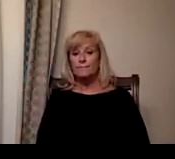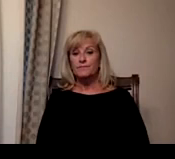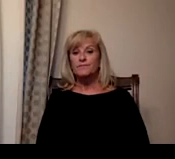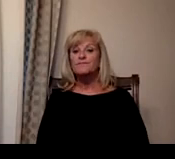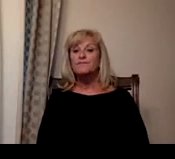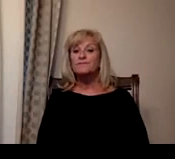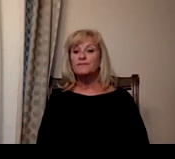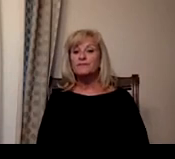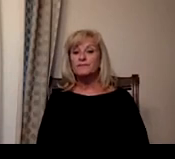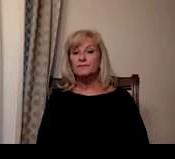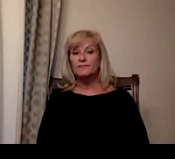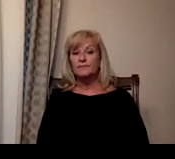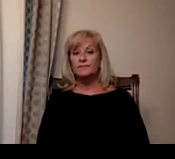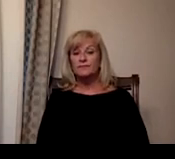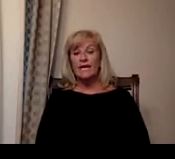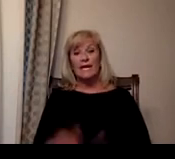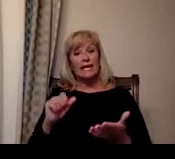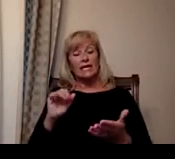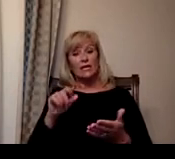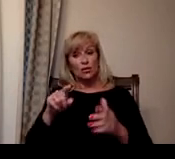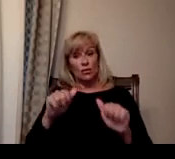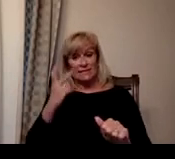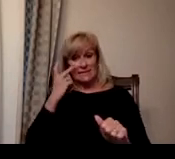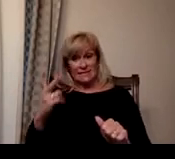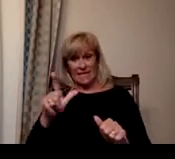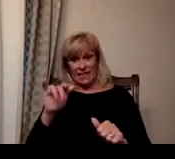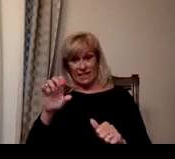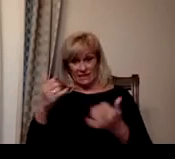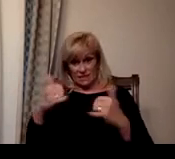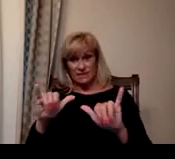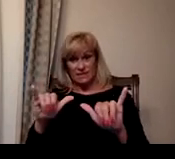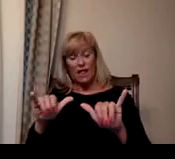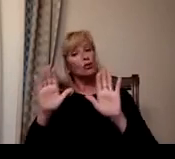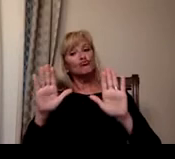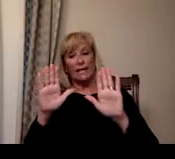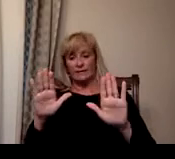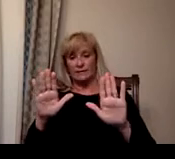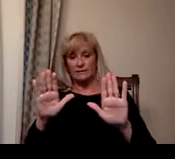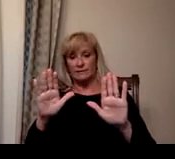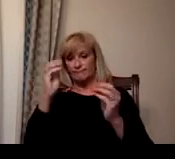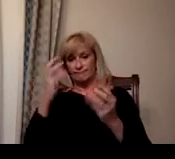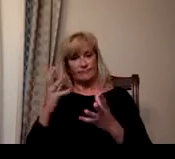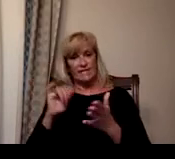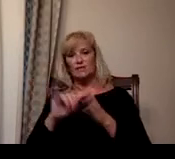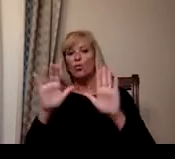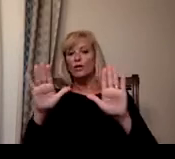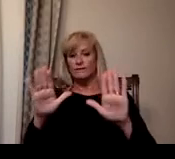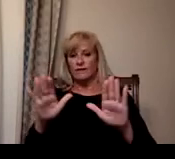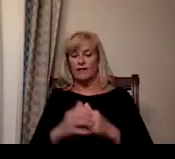Okay. As long as you can see Lisa, that's great. That would be fantastic.